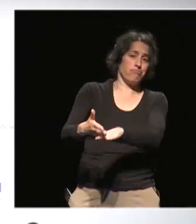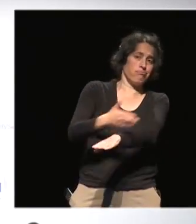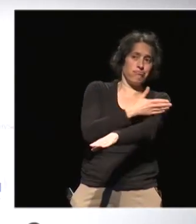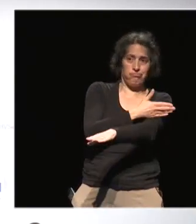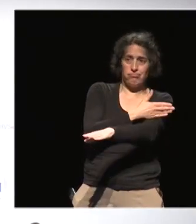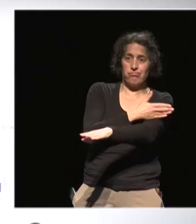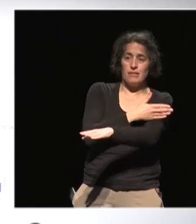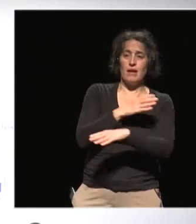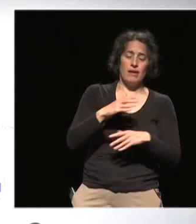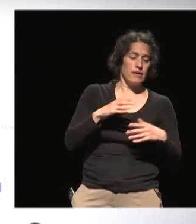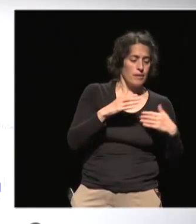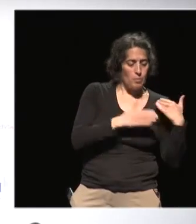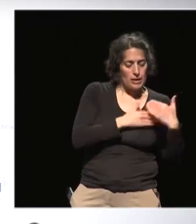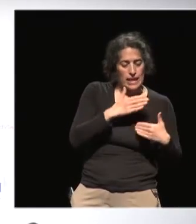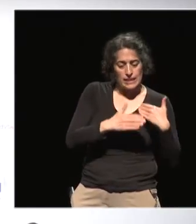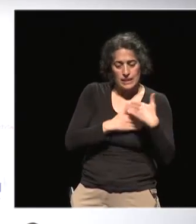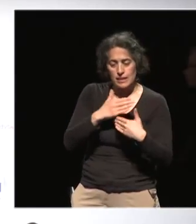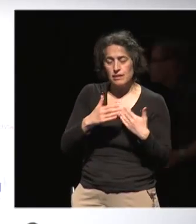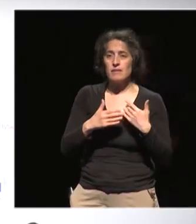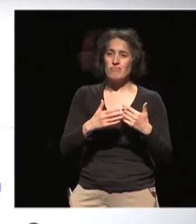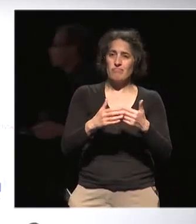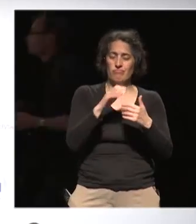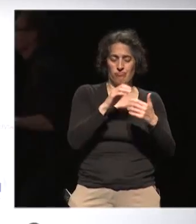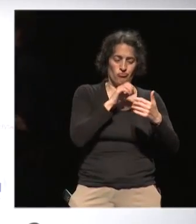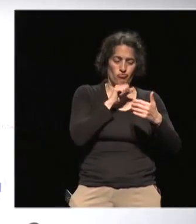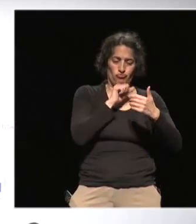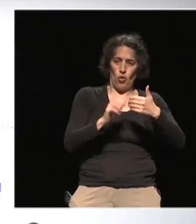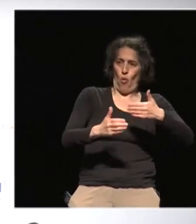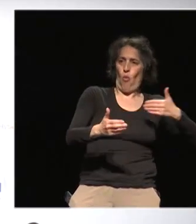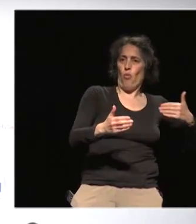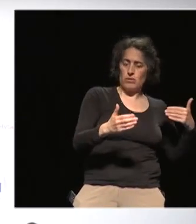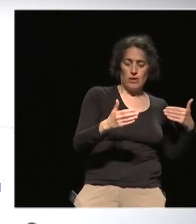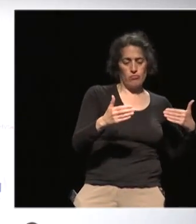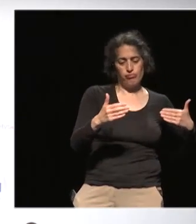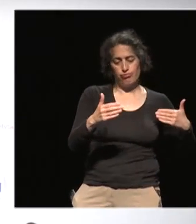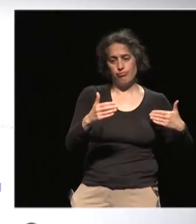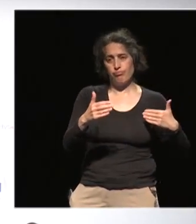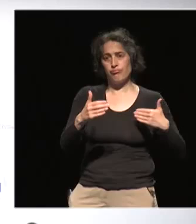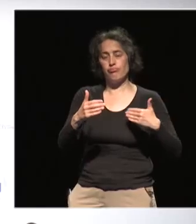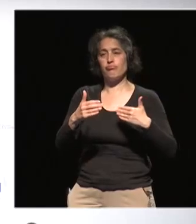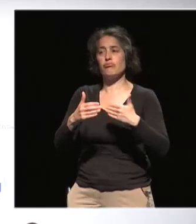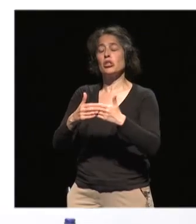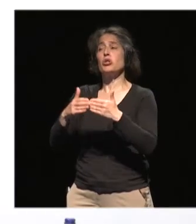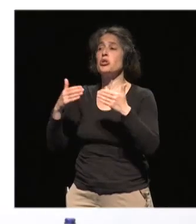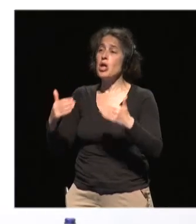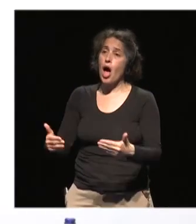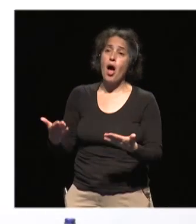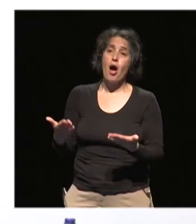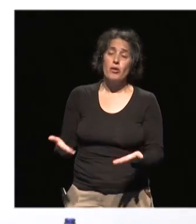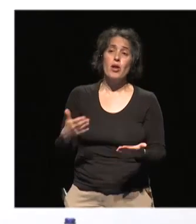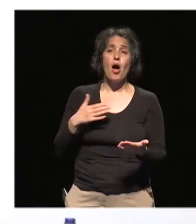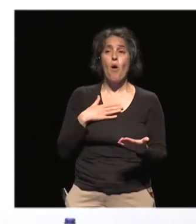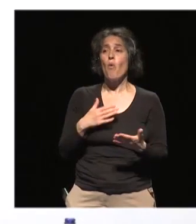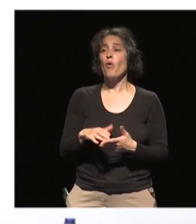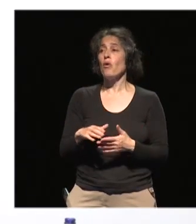guidelines were prepared. And this has also had, of course, posed some challenges, because even now, by now, of course, some of